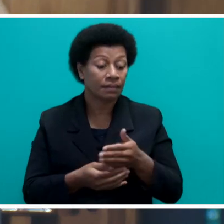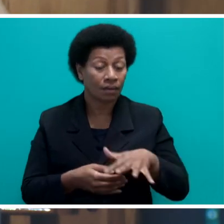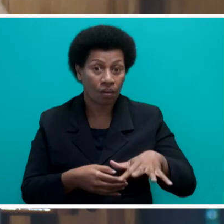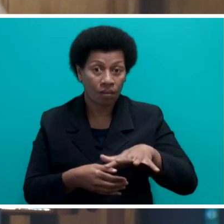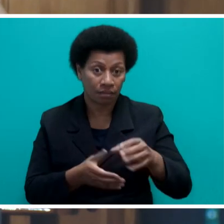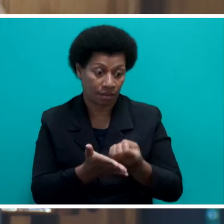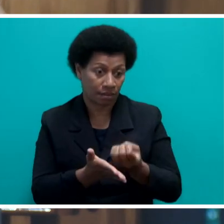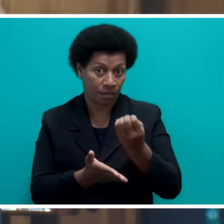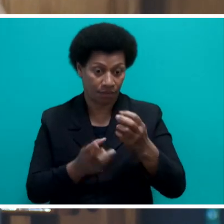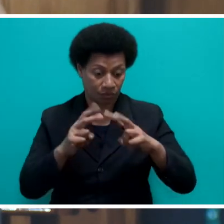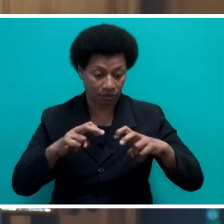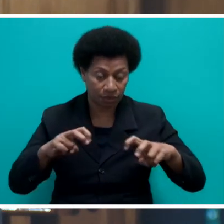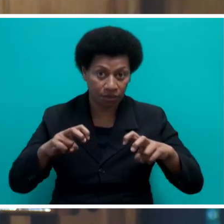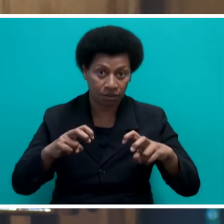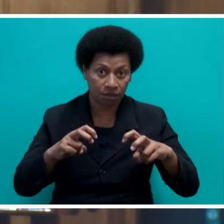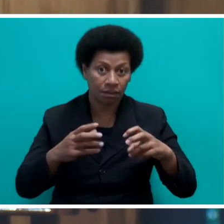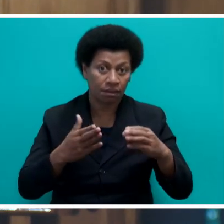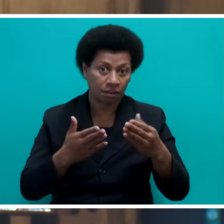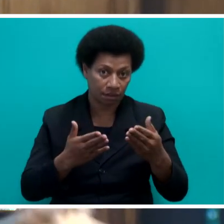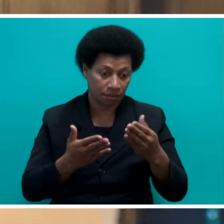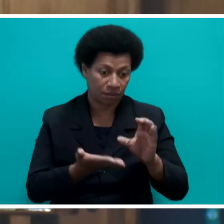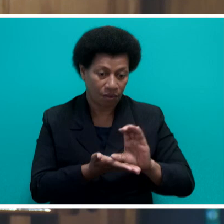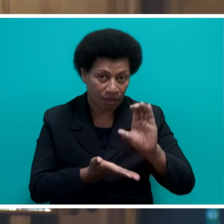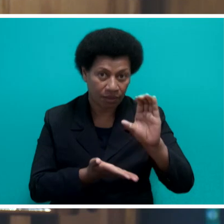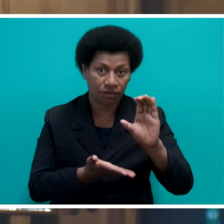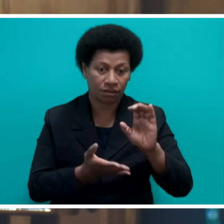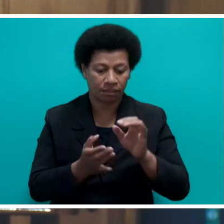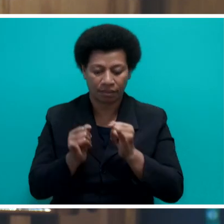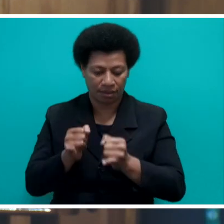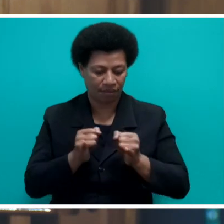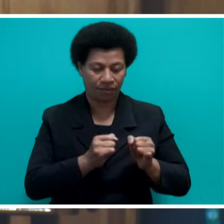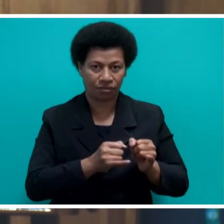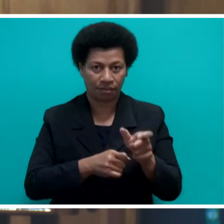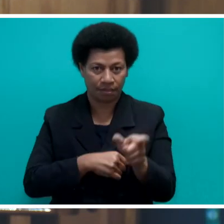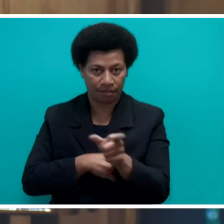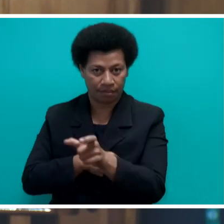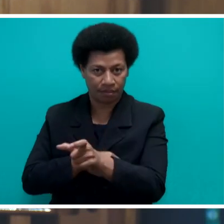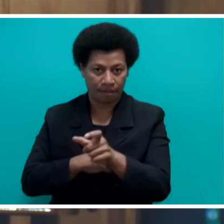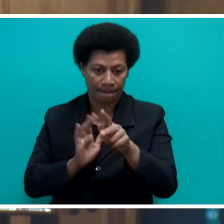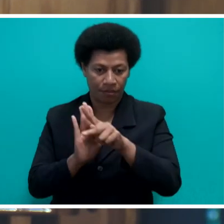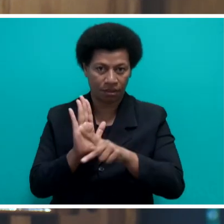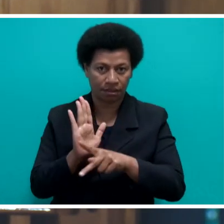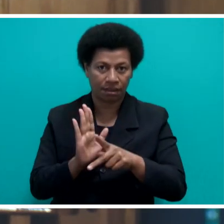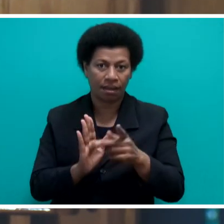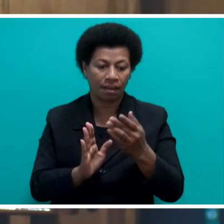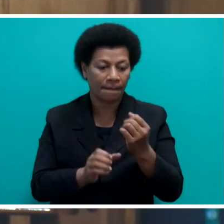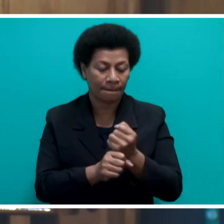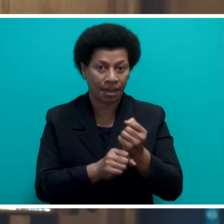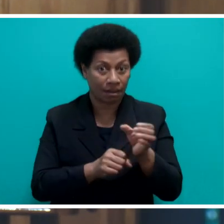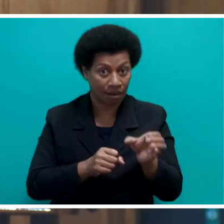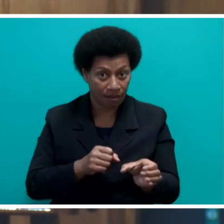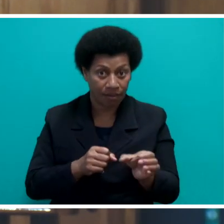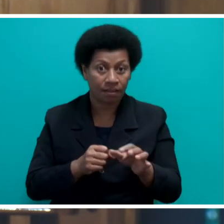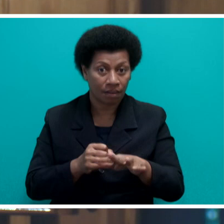socio-economic research institutions, individual researchers, policymakers, and donors that